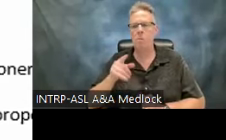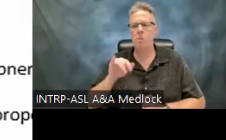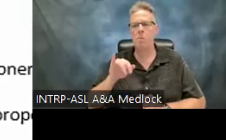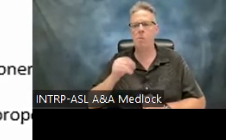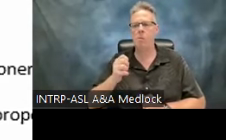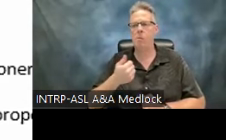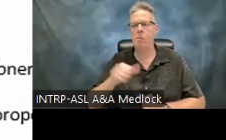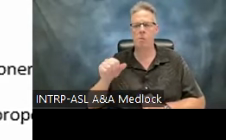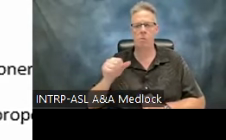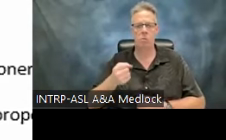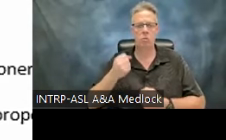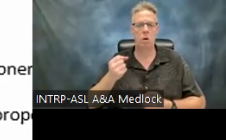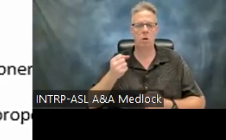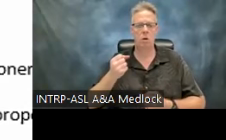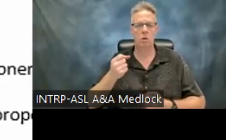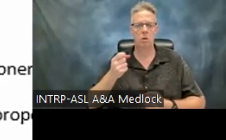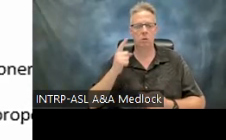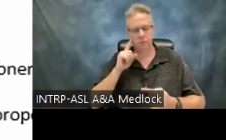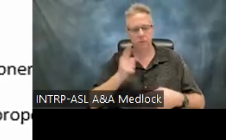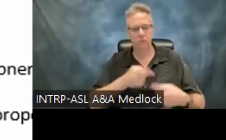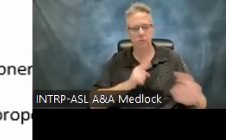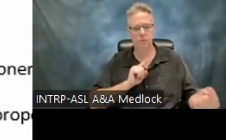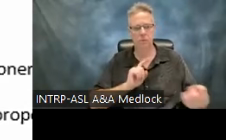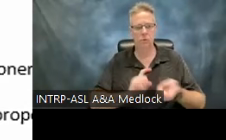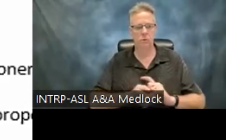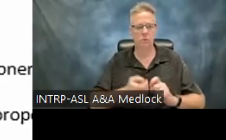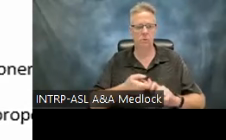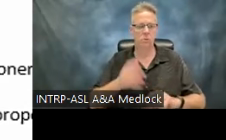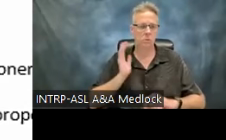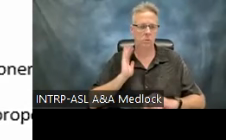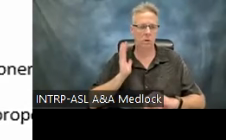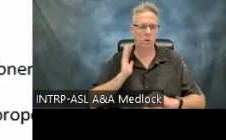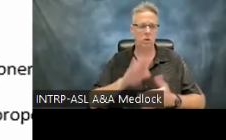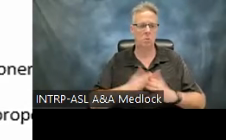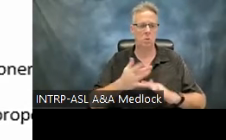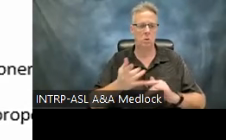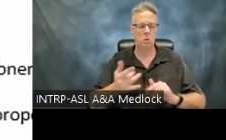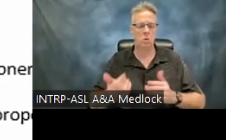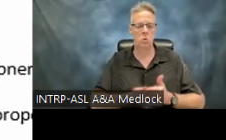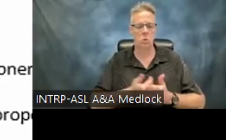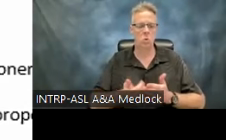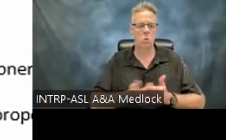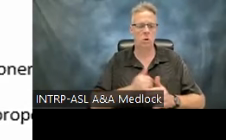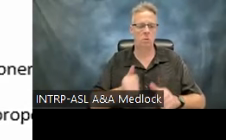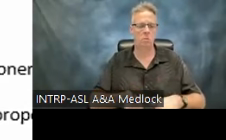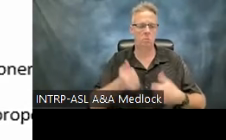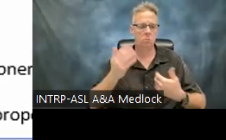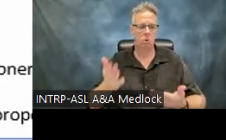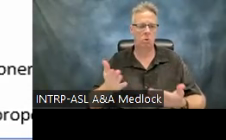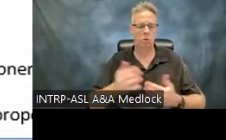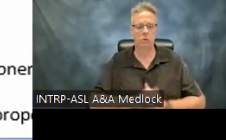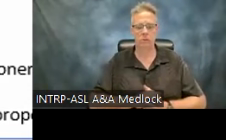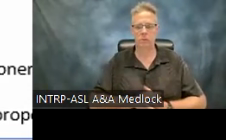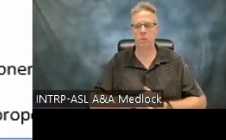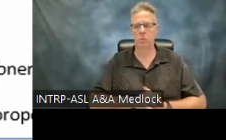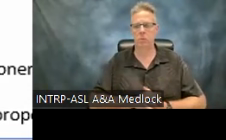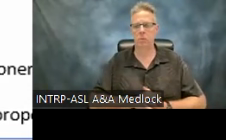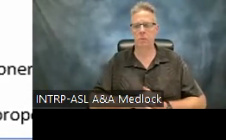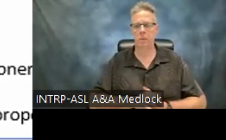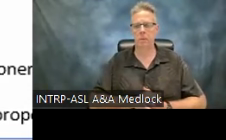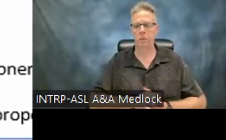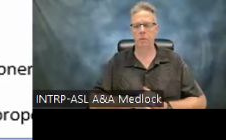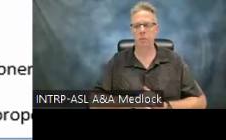to changing from what it was to the proposed changes? We're talking about